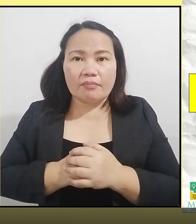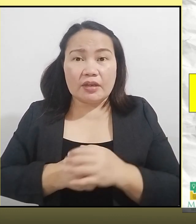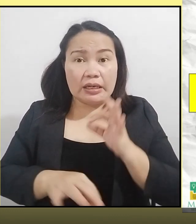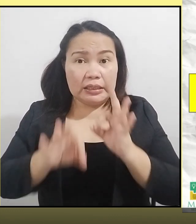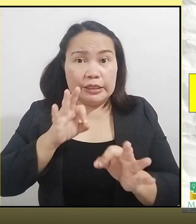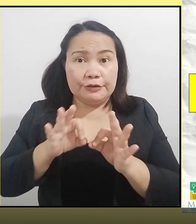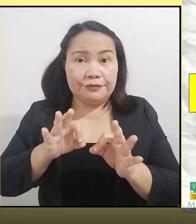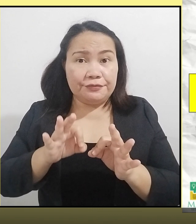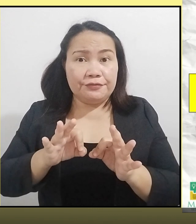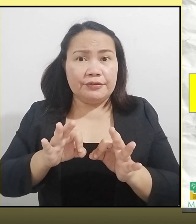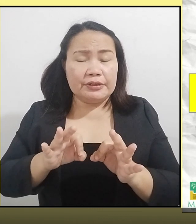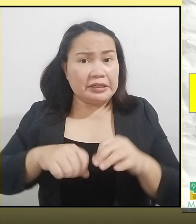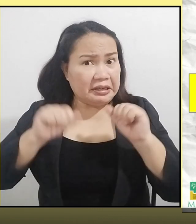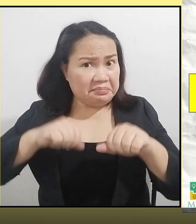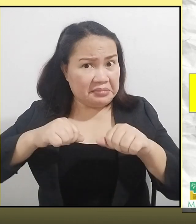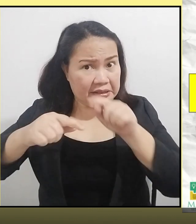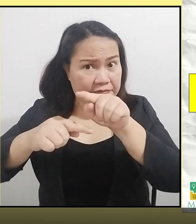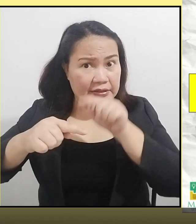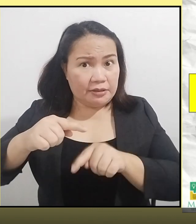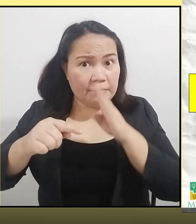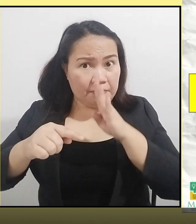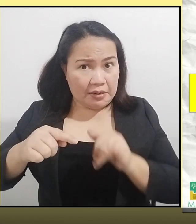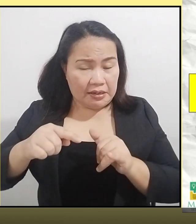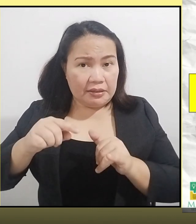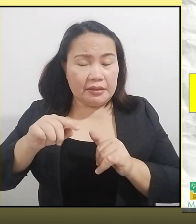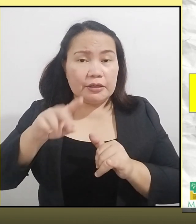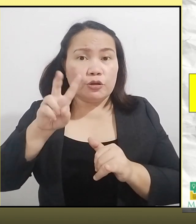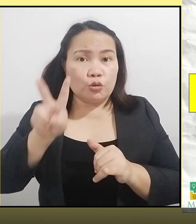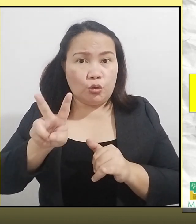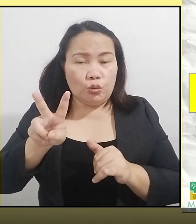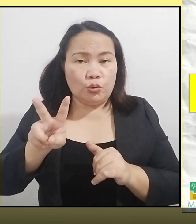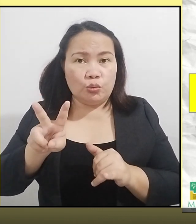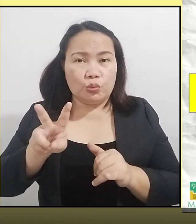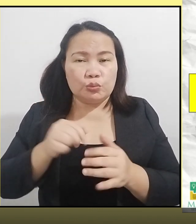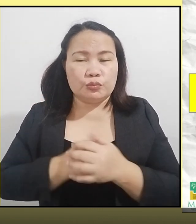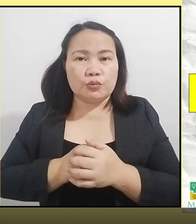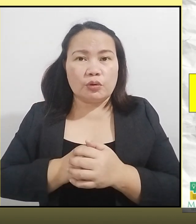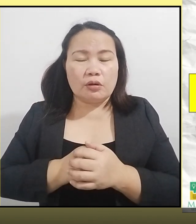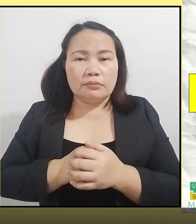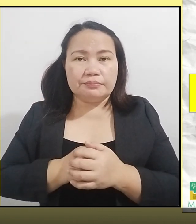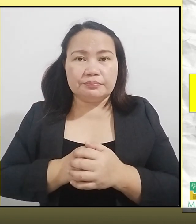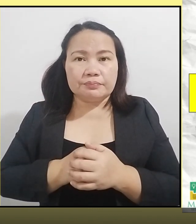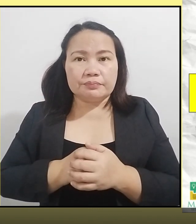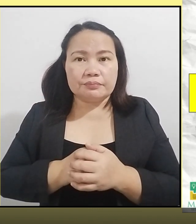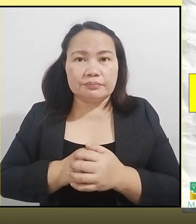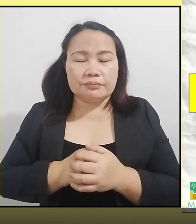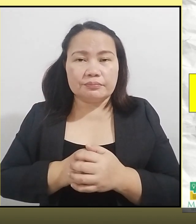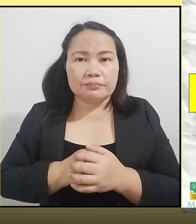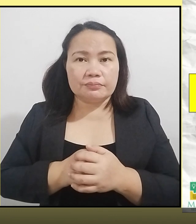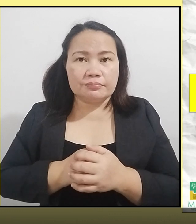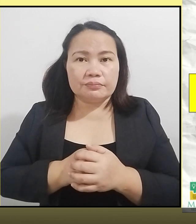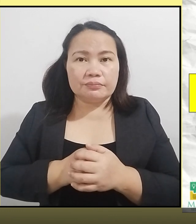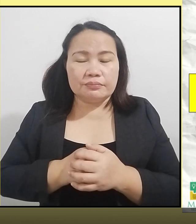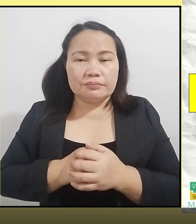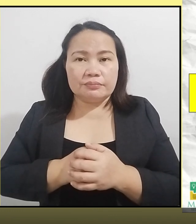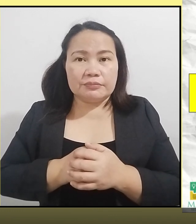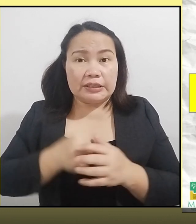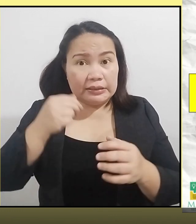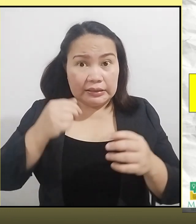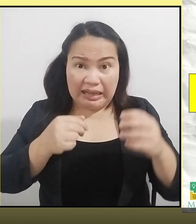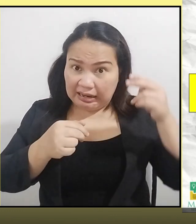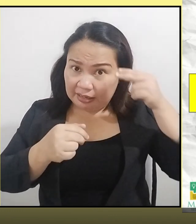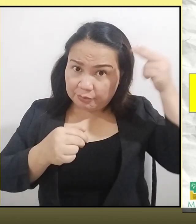ay if it is divisible by 2, and then identify natin ang ating hypothesis, ang